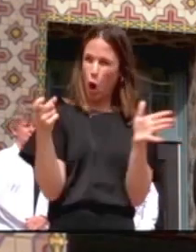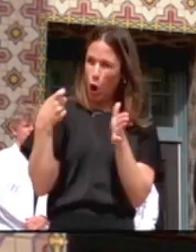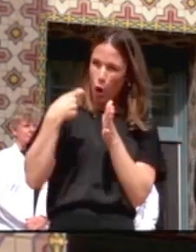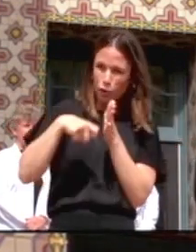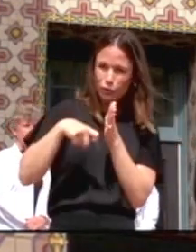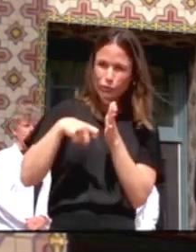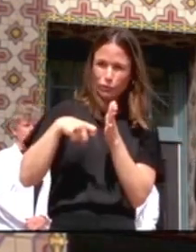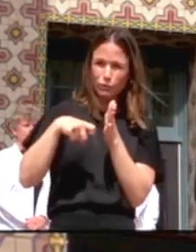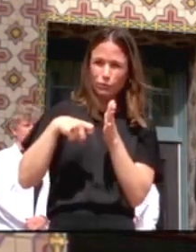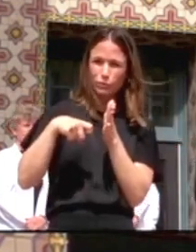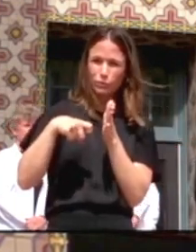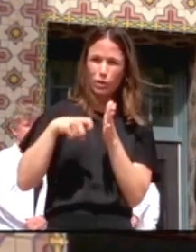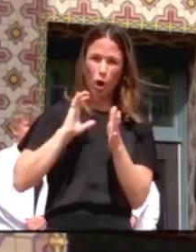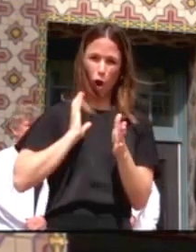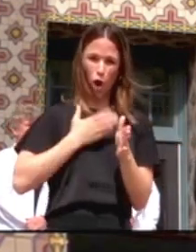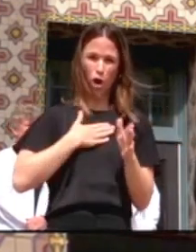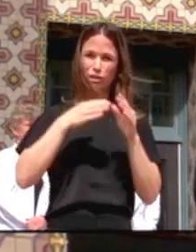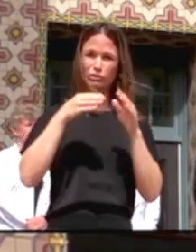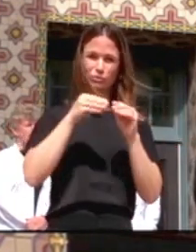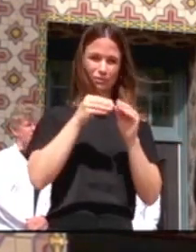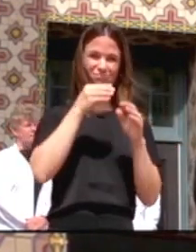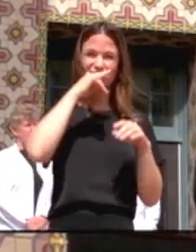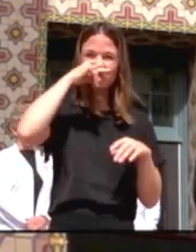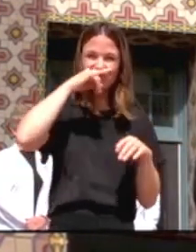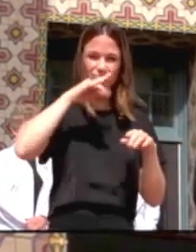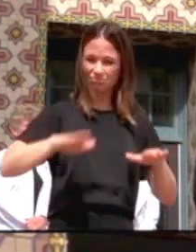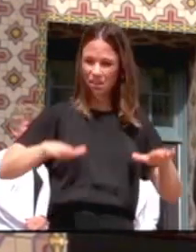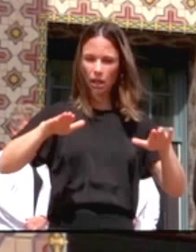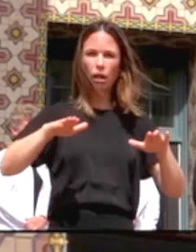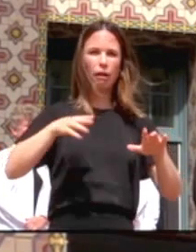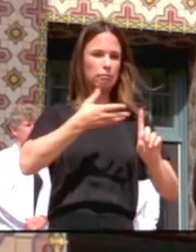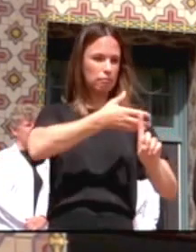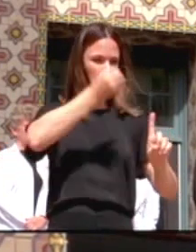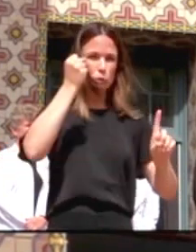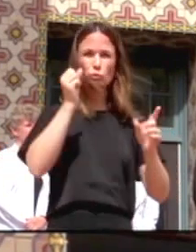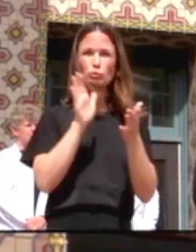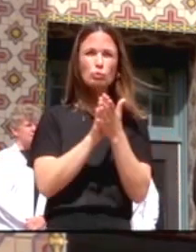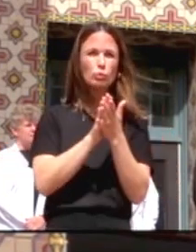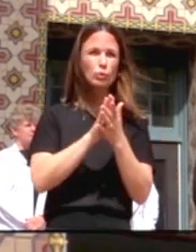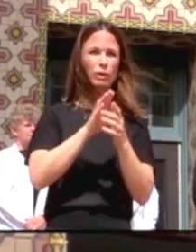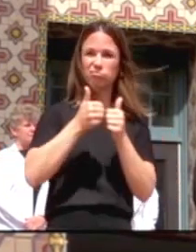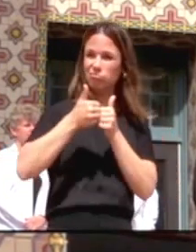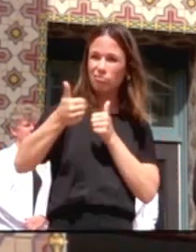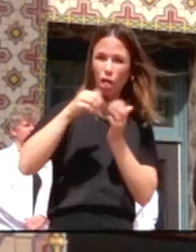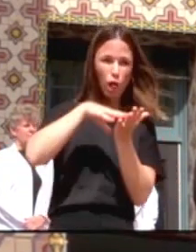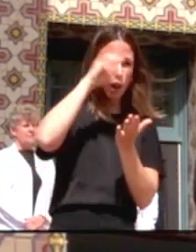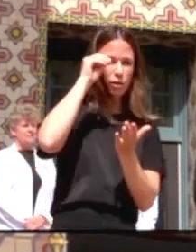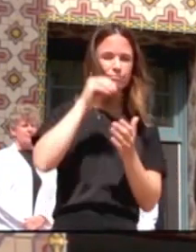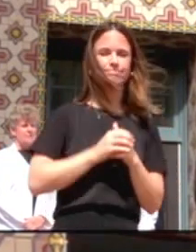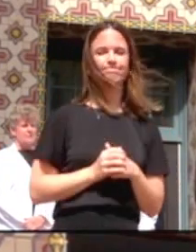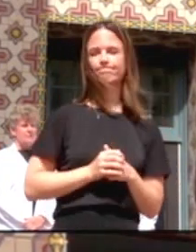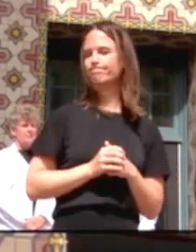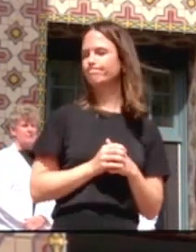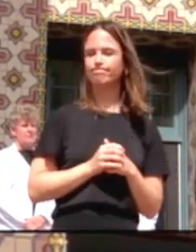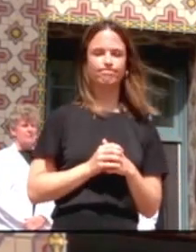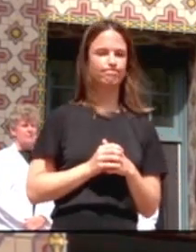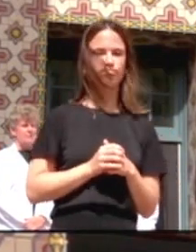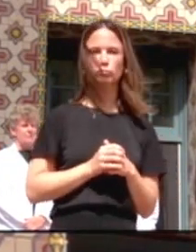cost to our kids by keeping them out of school and remote learning is